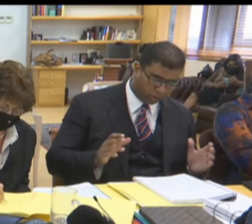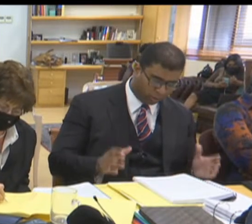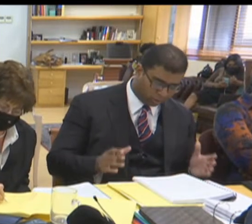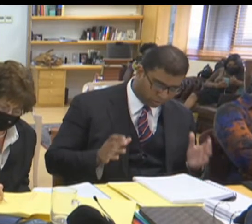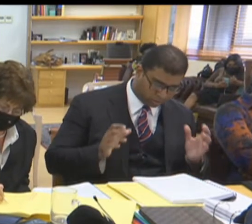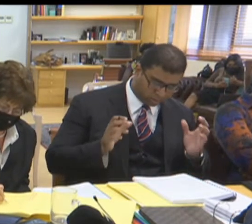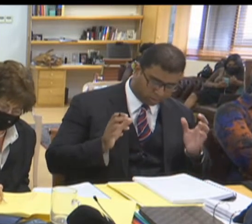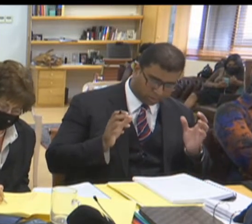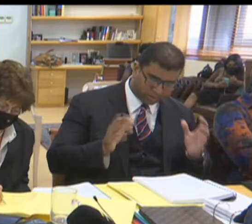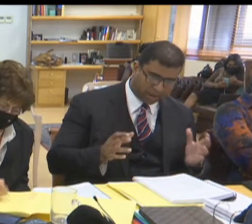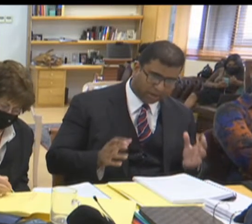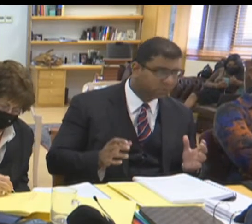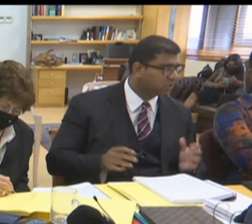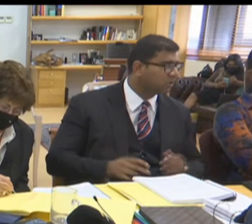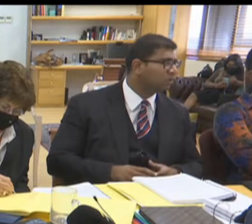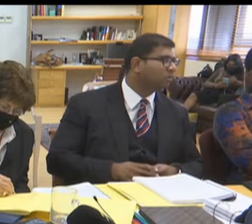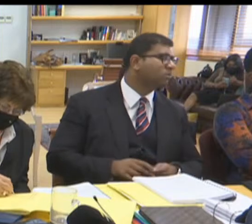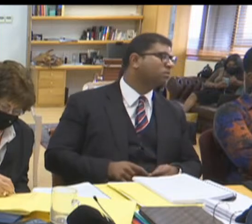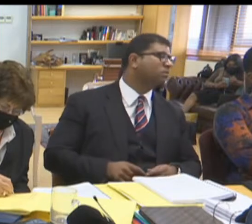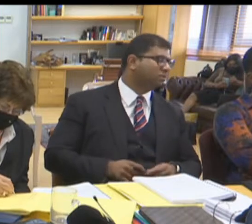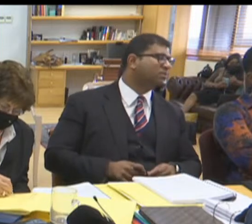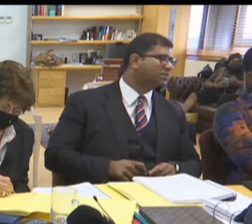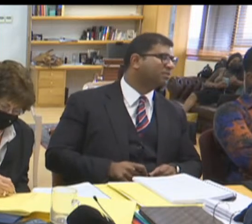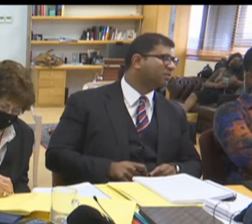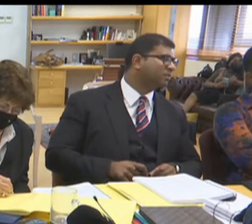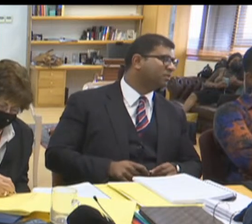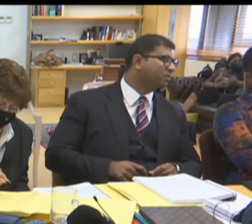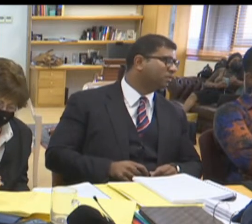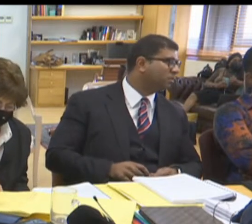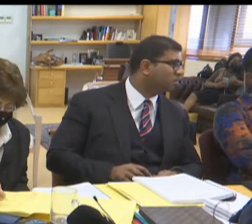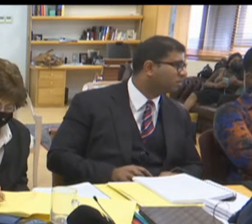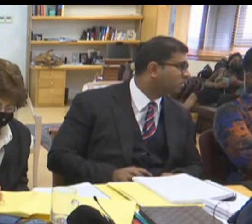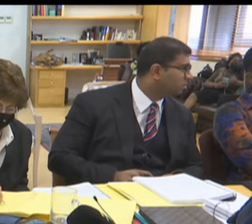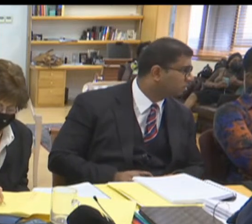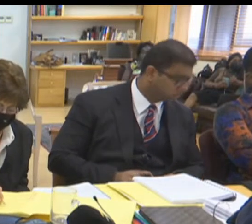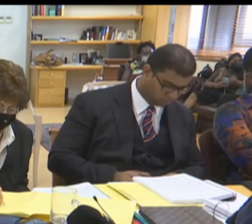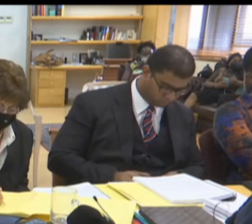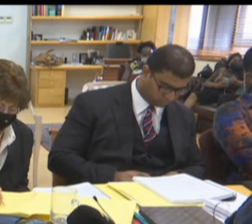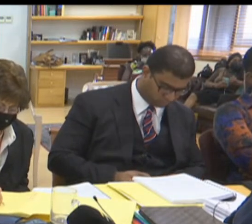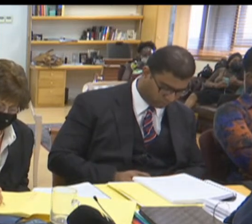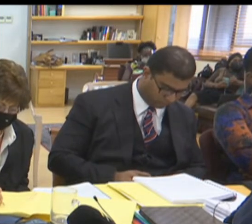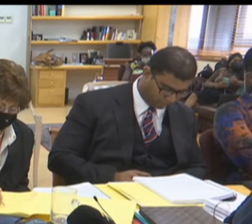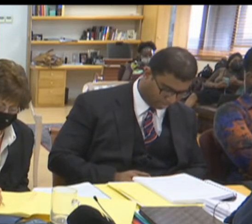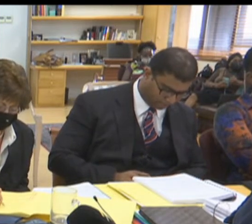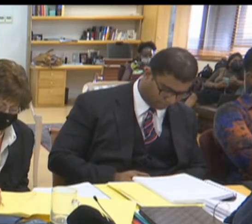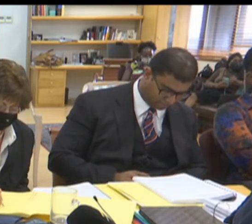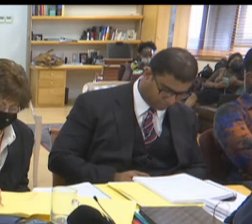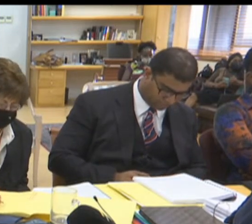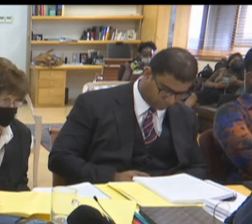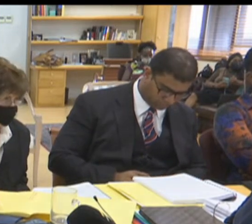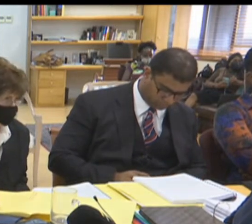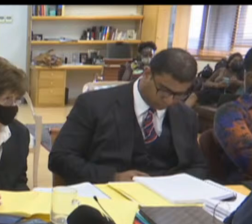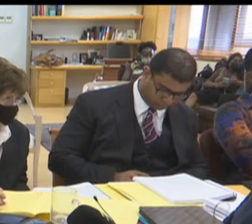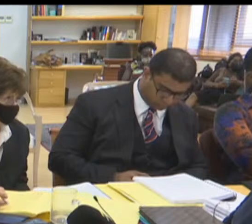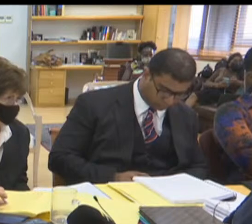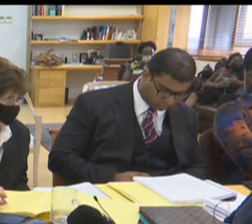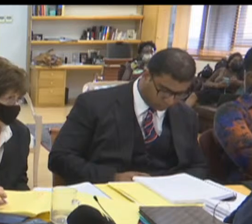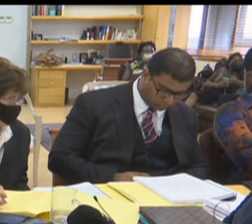So under all times... I'm so sorry, it's not really an objection. Nobody's saying who's